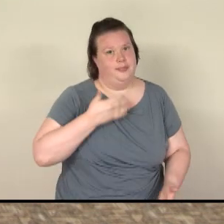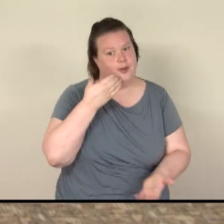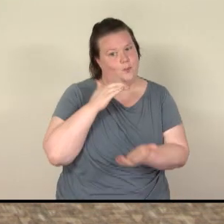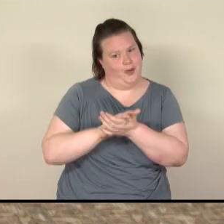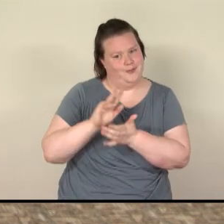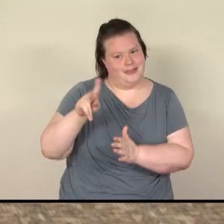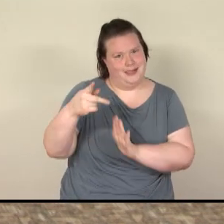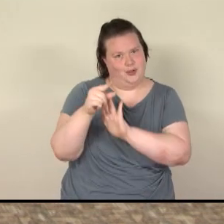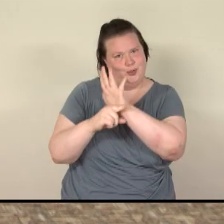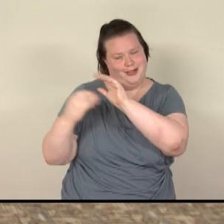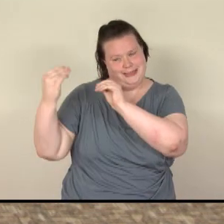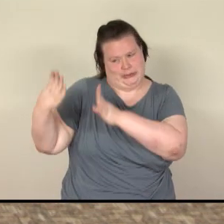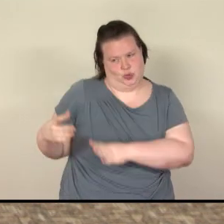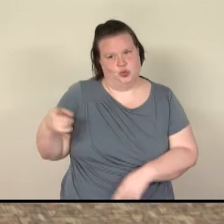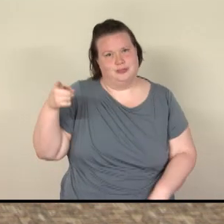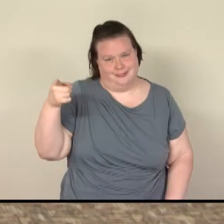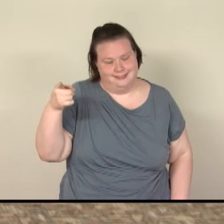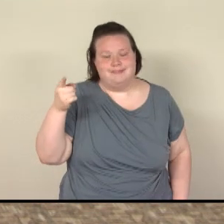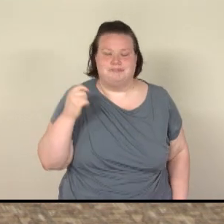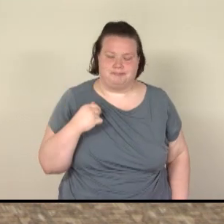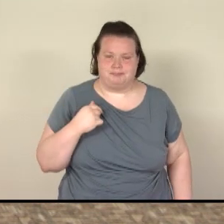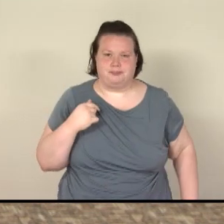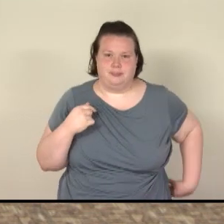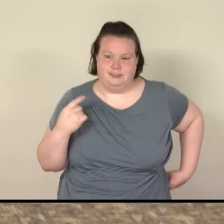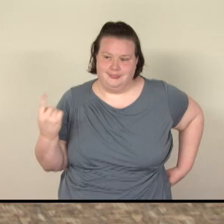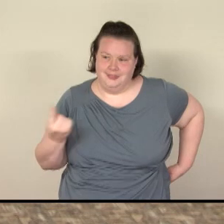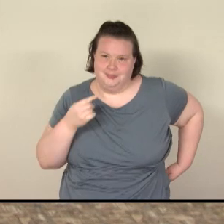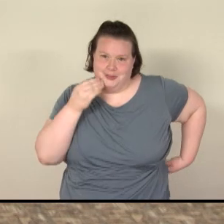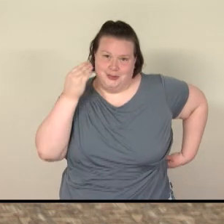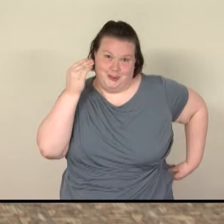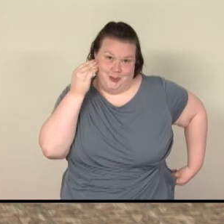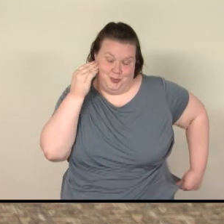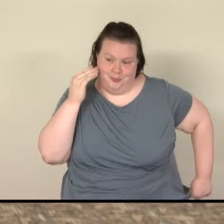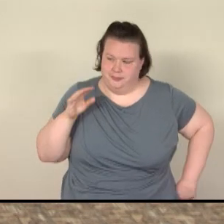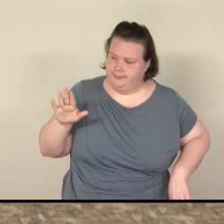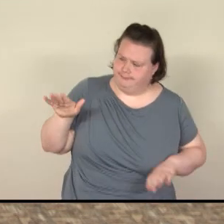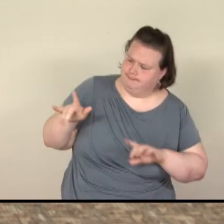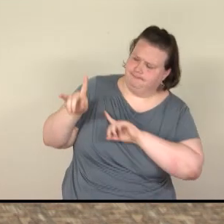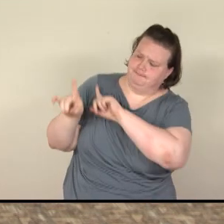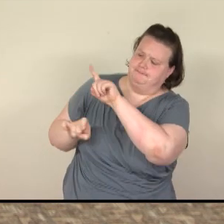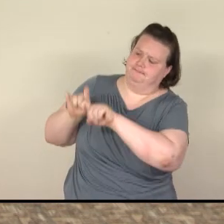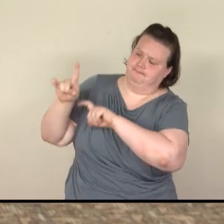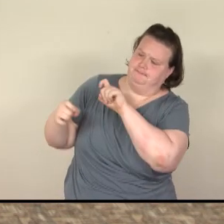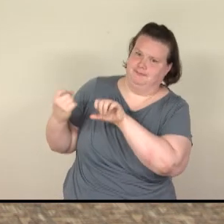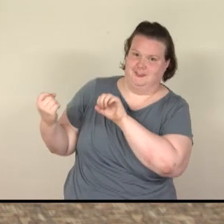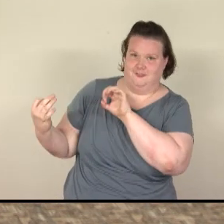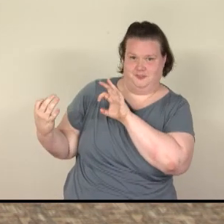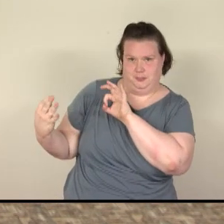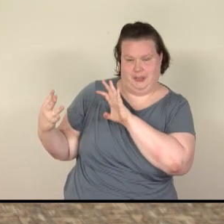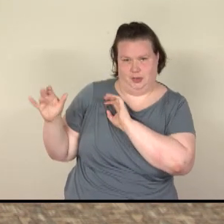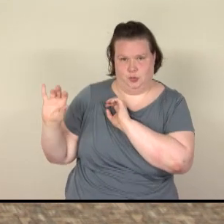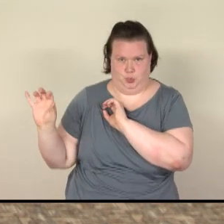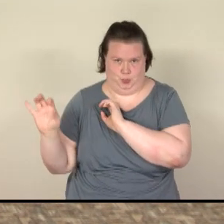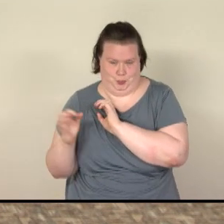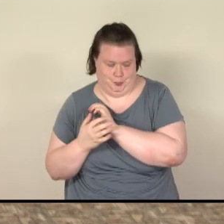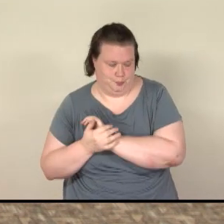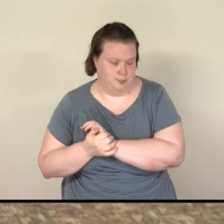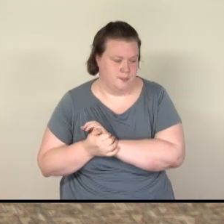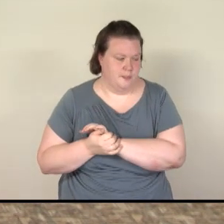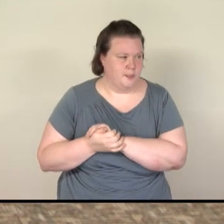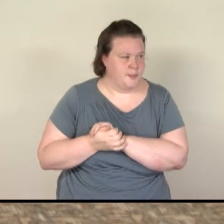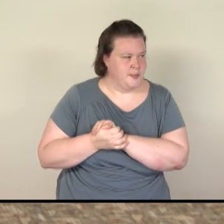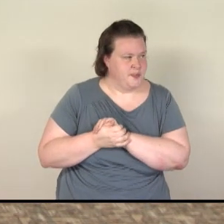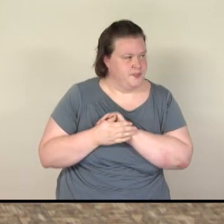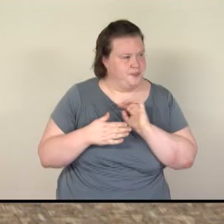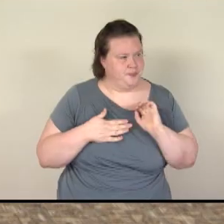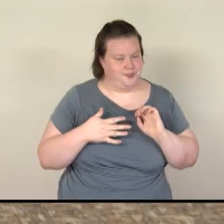think I've mentioned before. So I always have somebody at home I can, pick their brain and get some feedback as well. So these are some of my